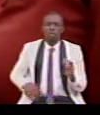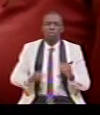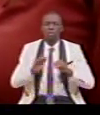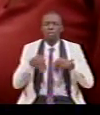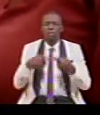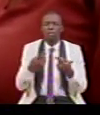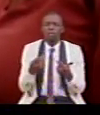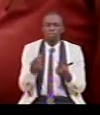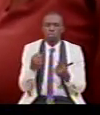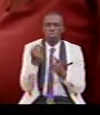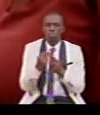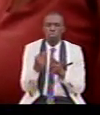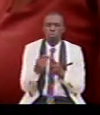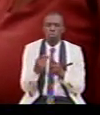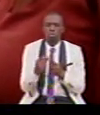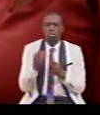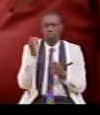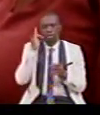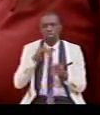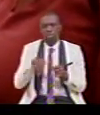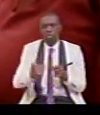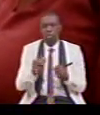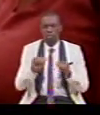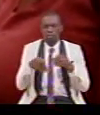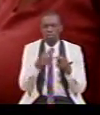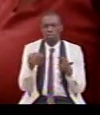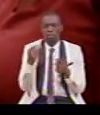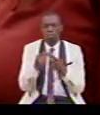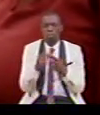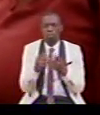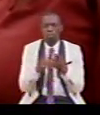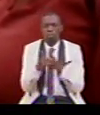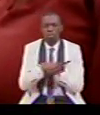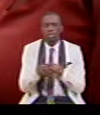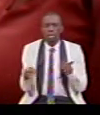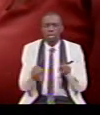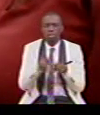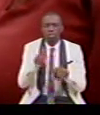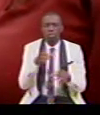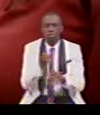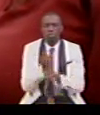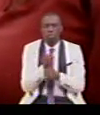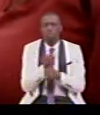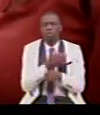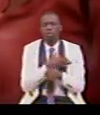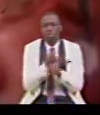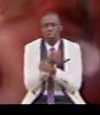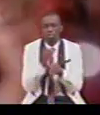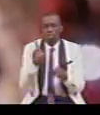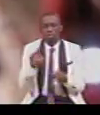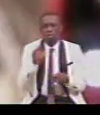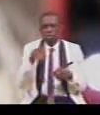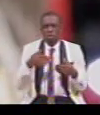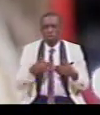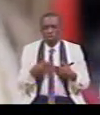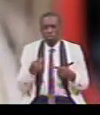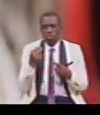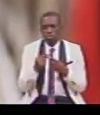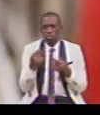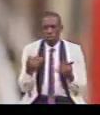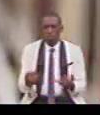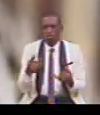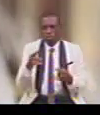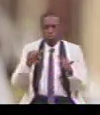still giving the word today. As you have received and you are saved, you have the word now, you possess the word. Now go with that word. The